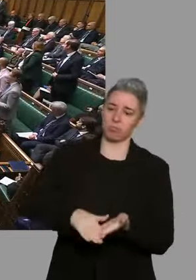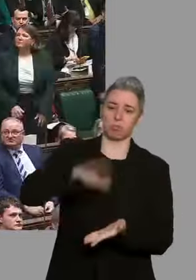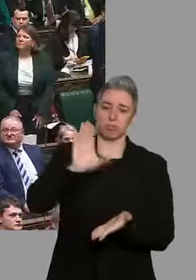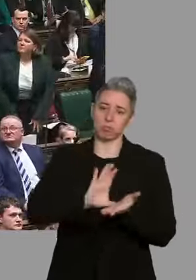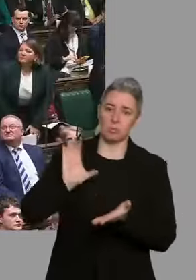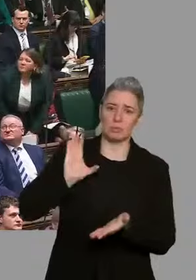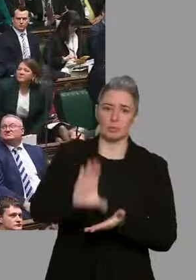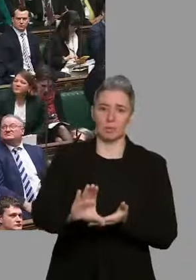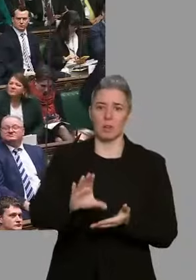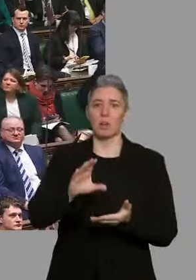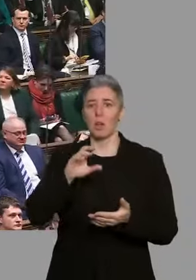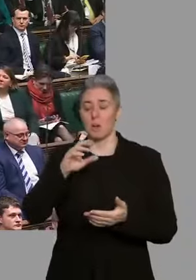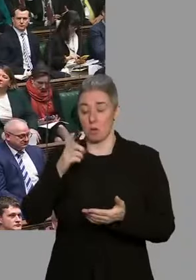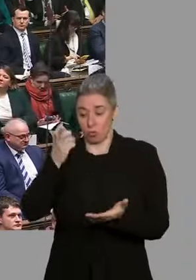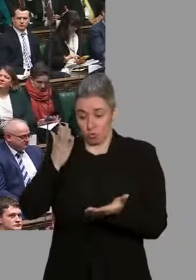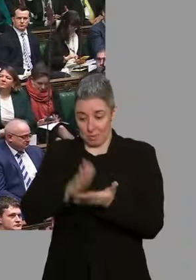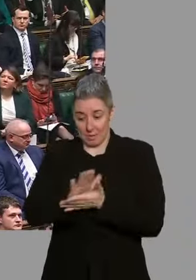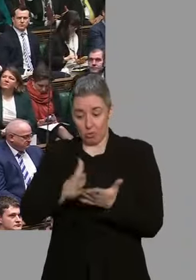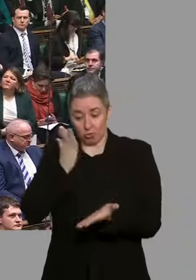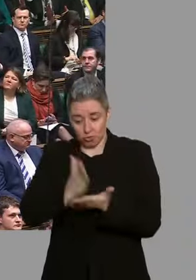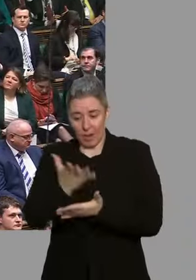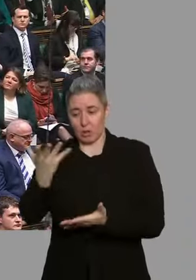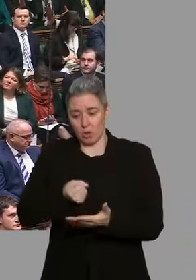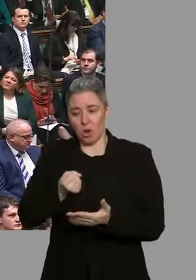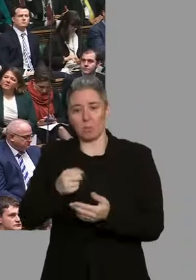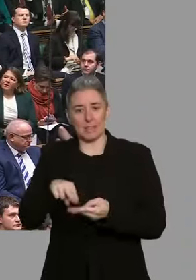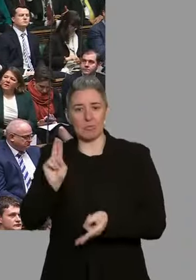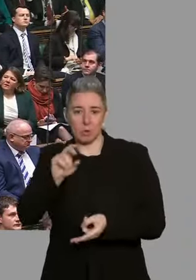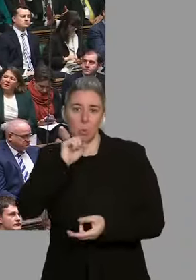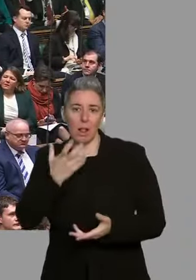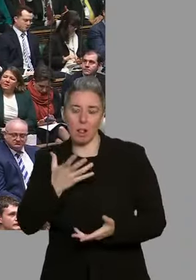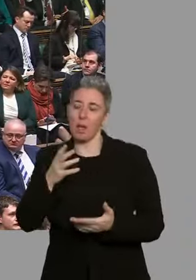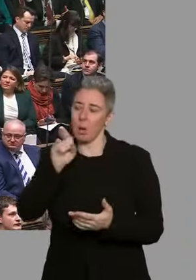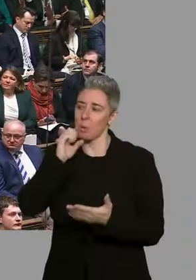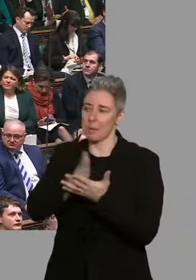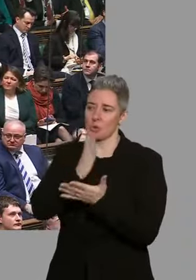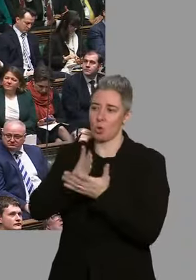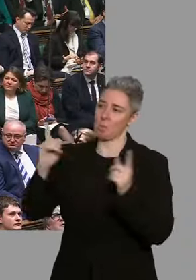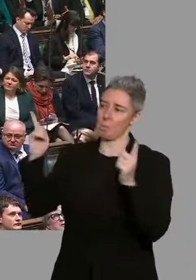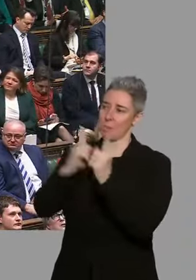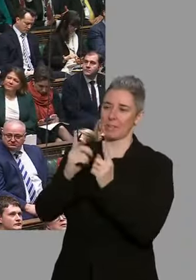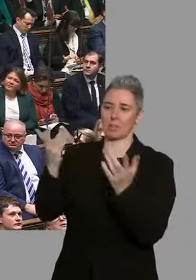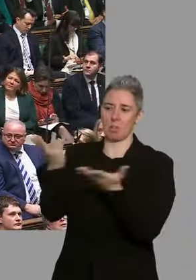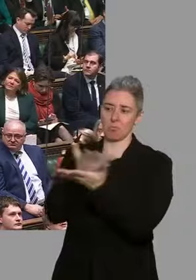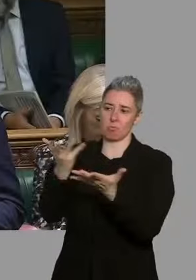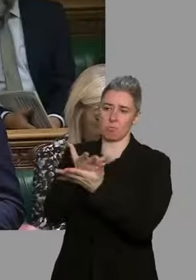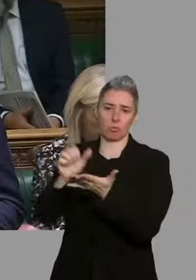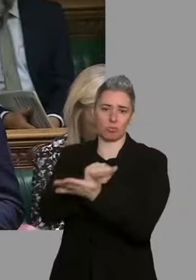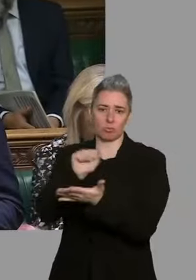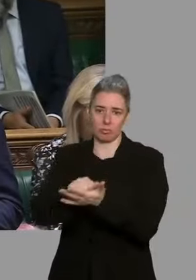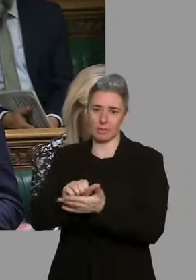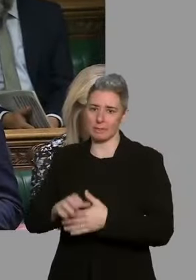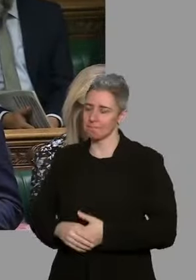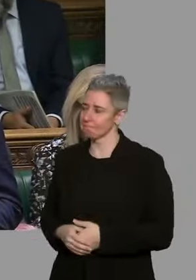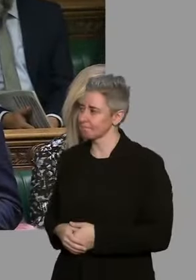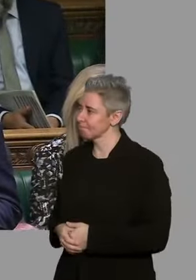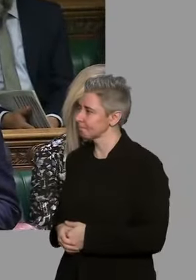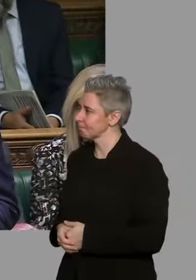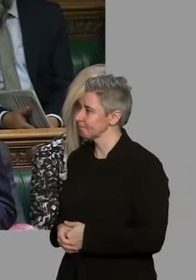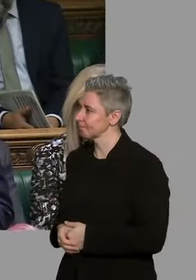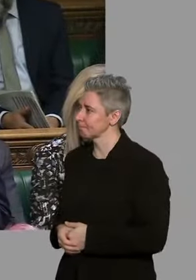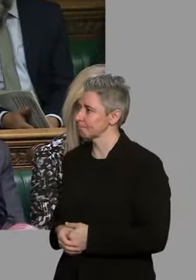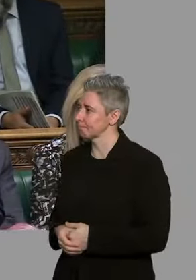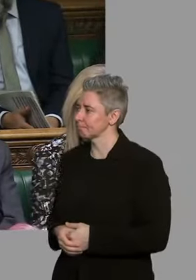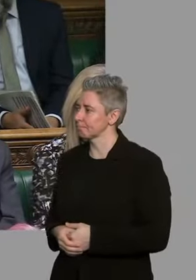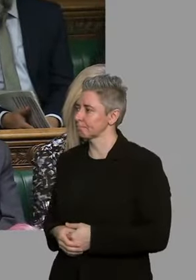shown that cruel Westminster governments of whichever party continue to target the weakest in society, while the Scottish Government will continue